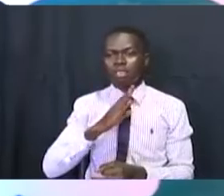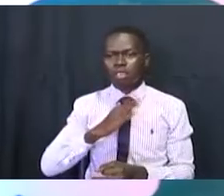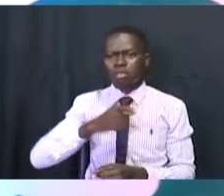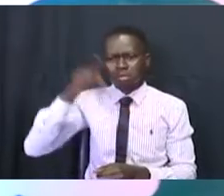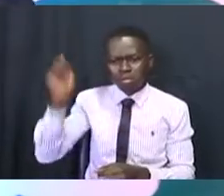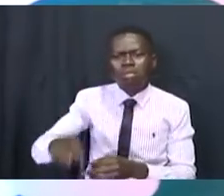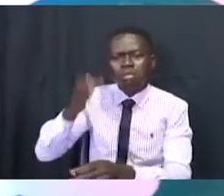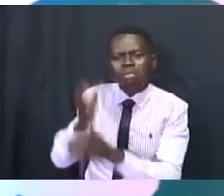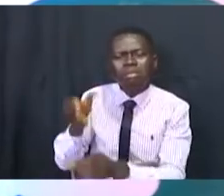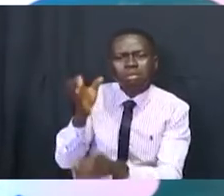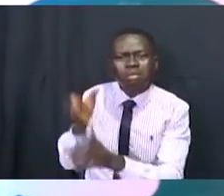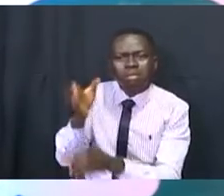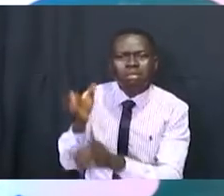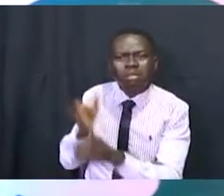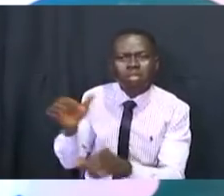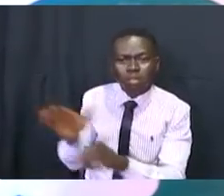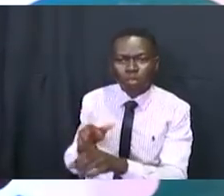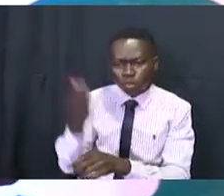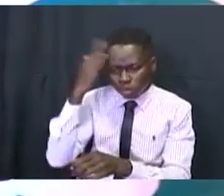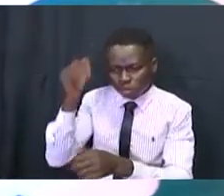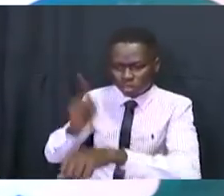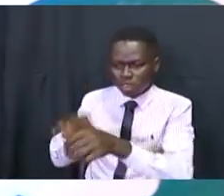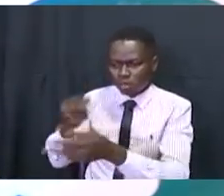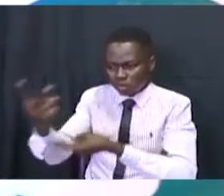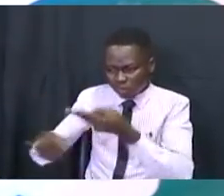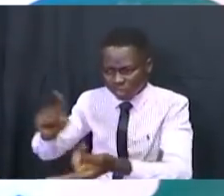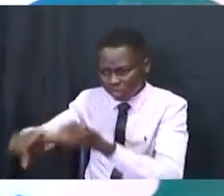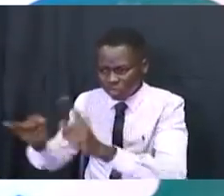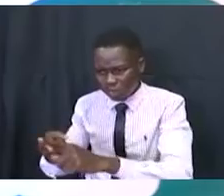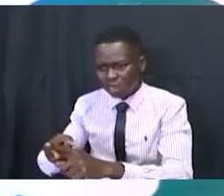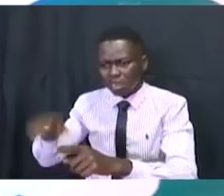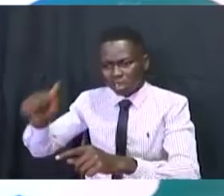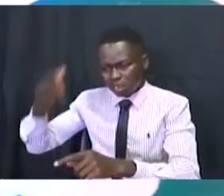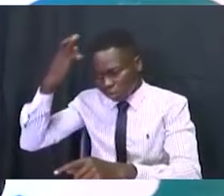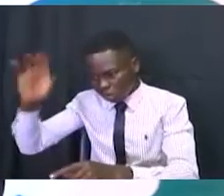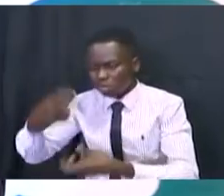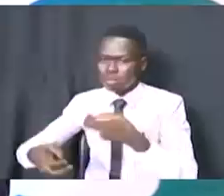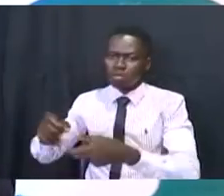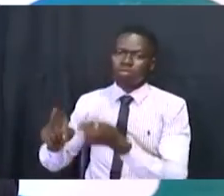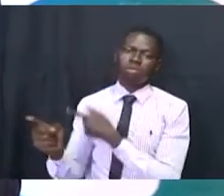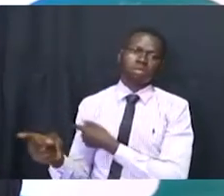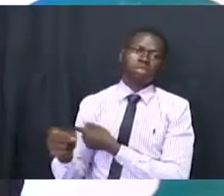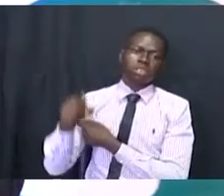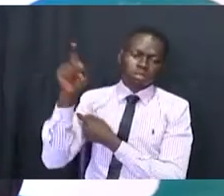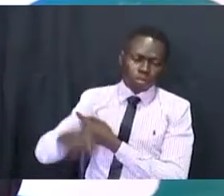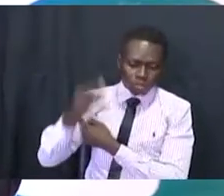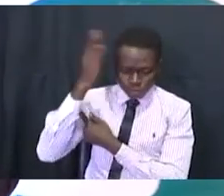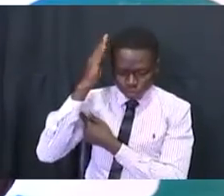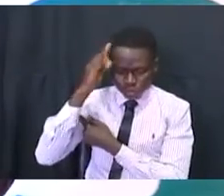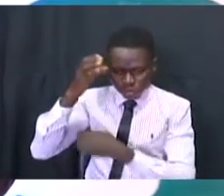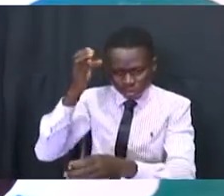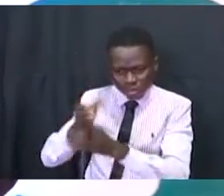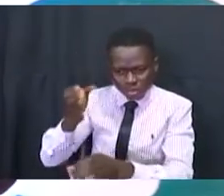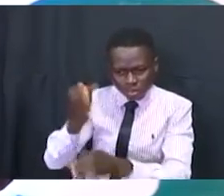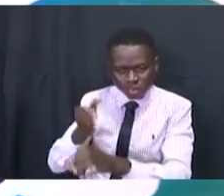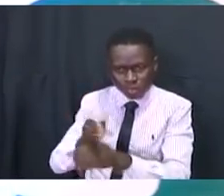be careful the times you visit young people. It can cost you. Handle your life. Our time. Handle our time.